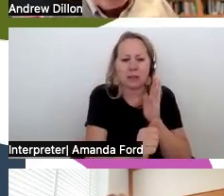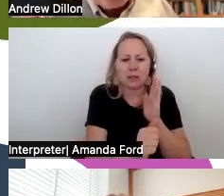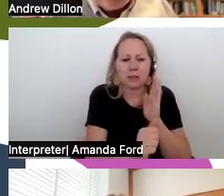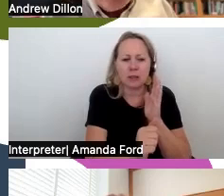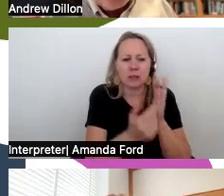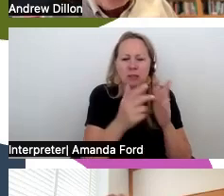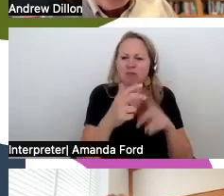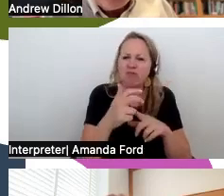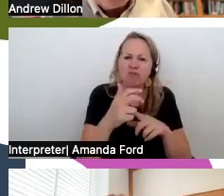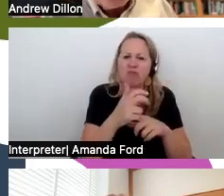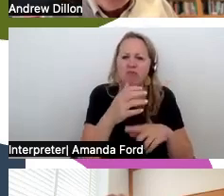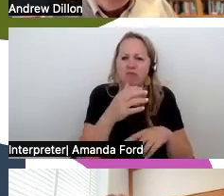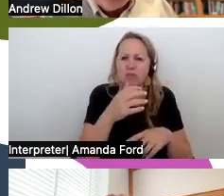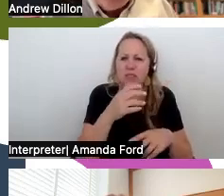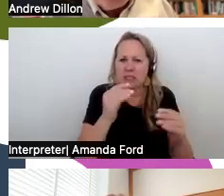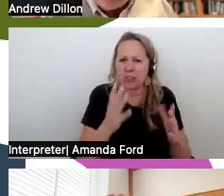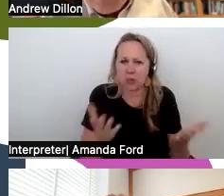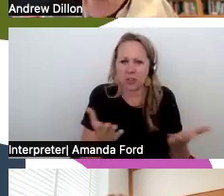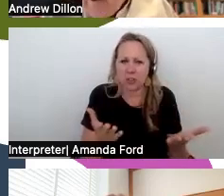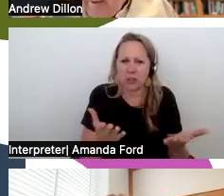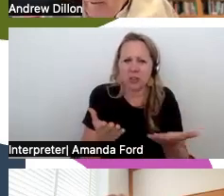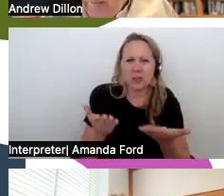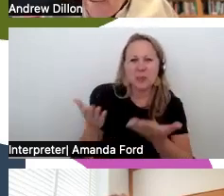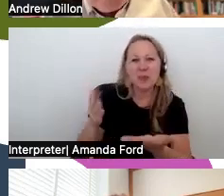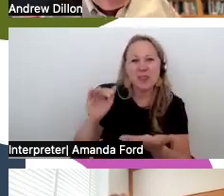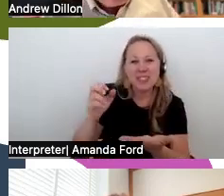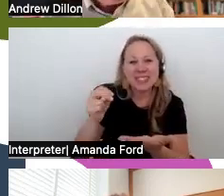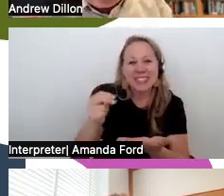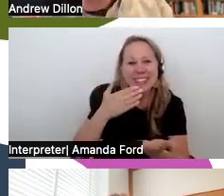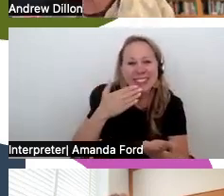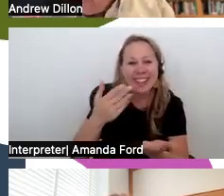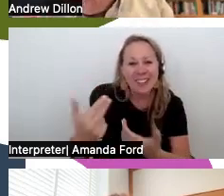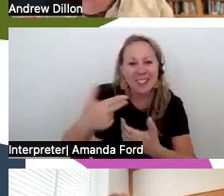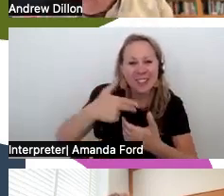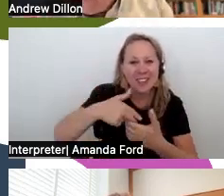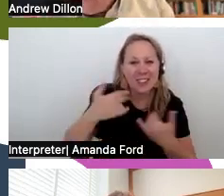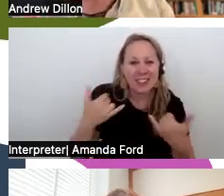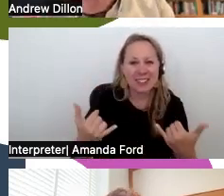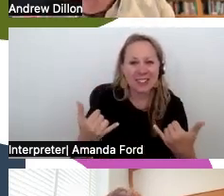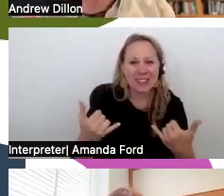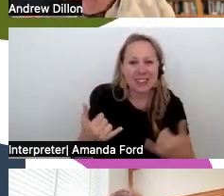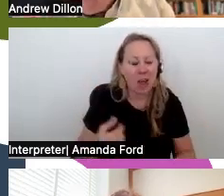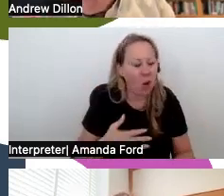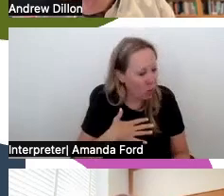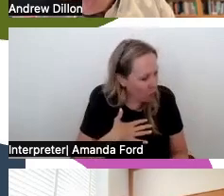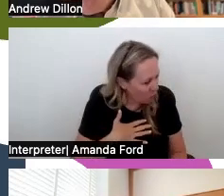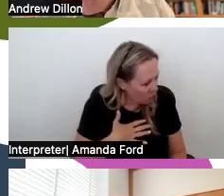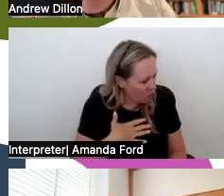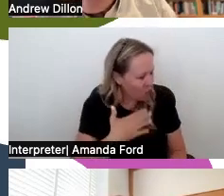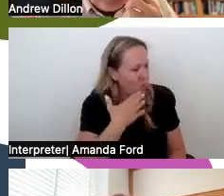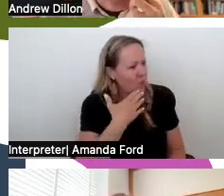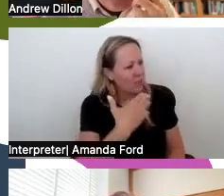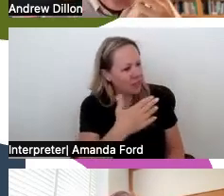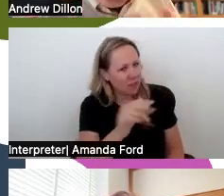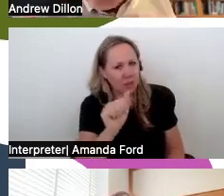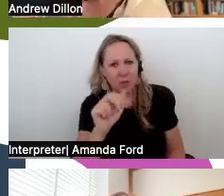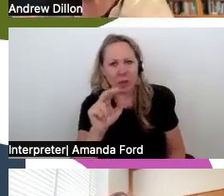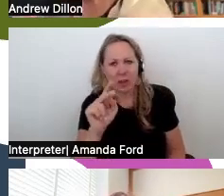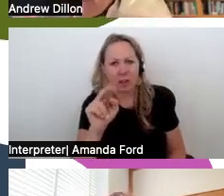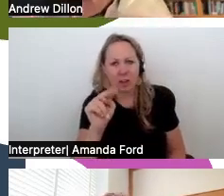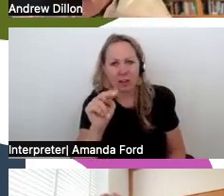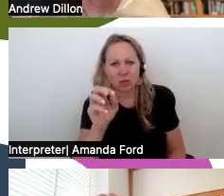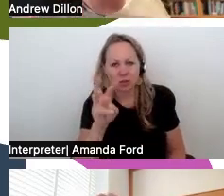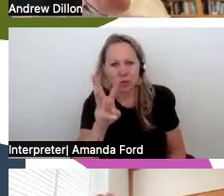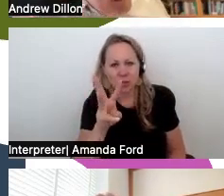superb teachers that we have here. And Jen, it's a pleasure. Thank you for joining us today. Appreciate being here. Thanks, Andrew.